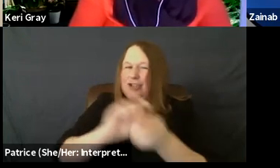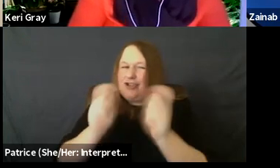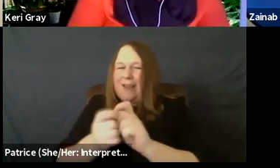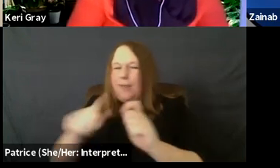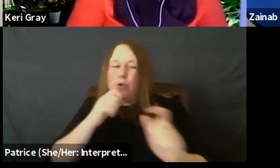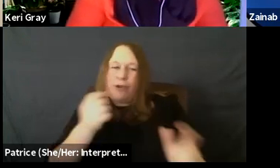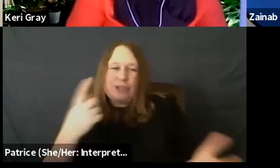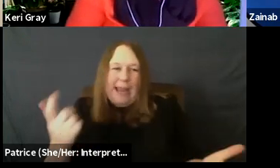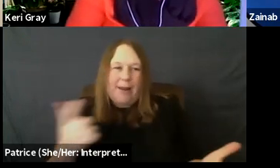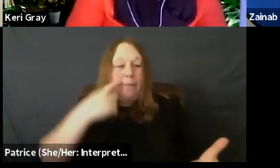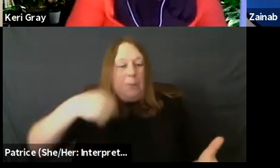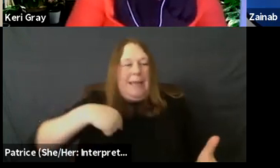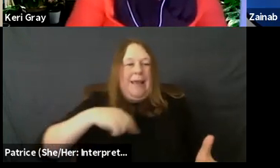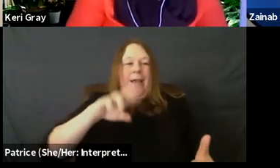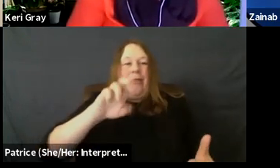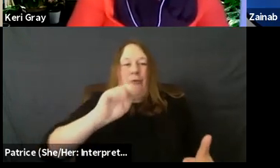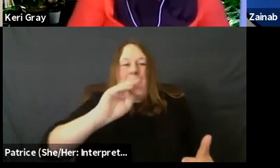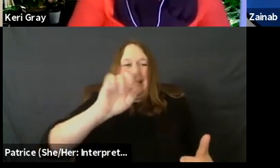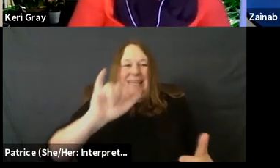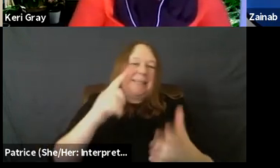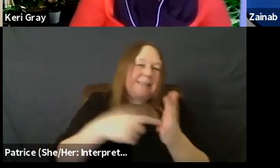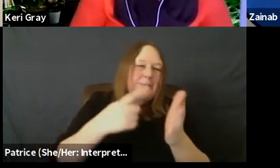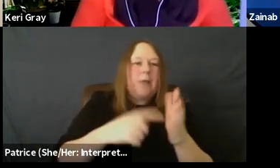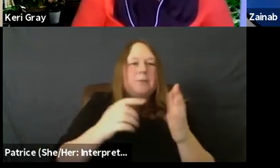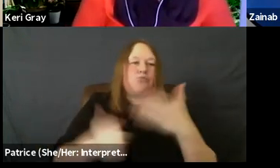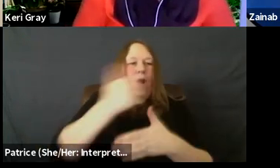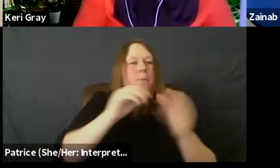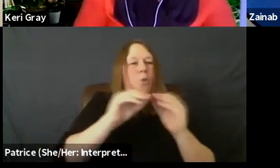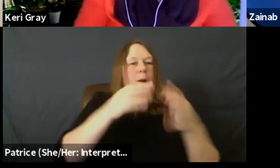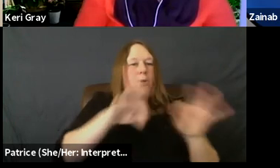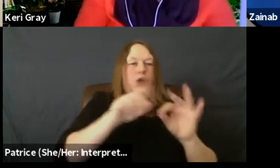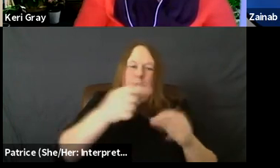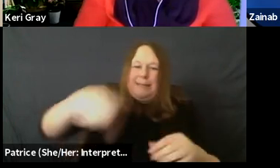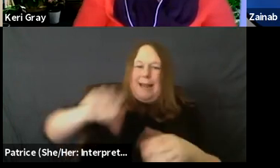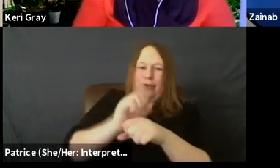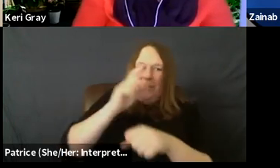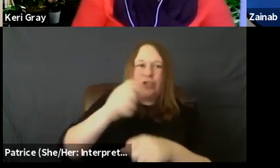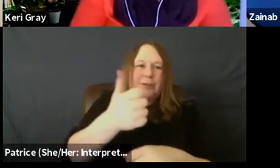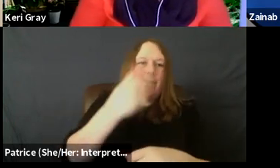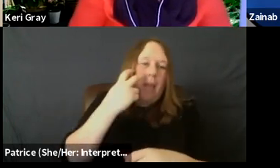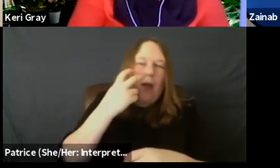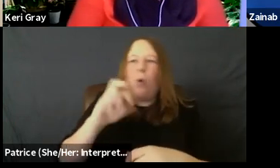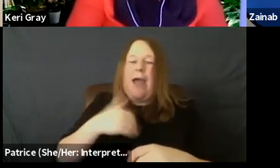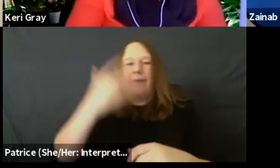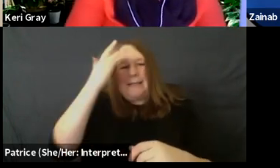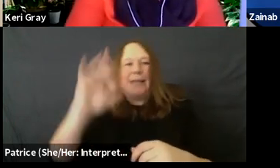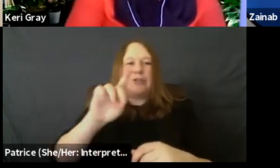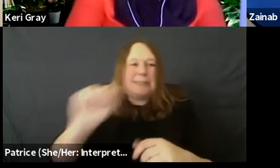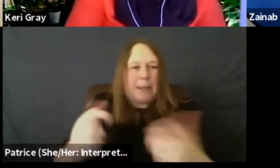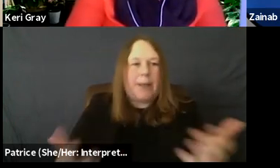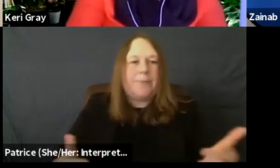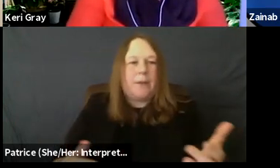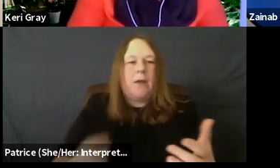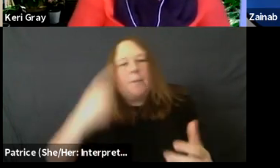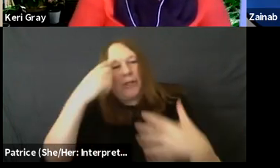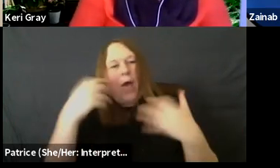me, you know, the remedy sometimes is more important. You've been denied a job because you're blind, because you have an intellectual disability, a mental